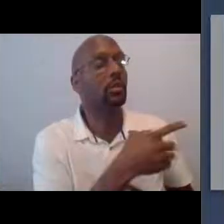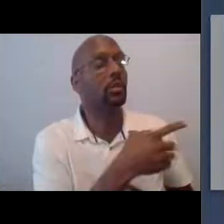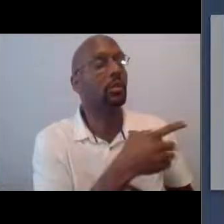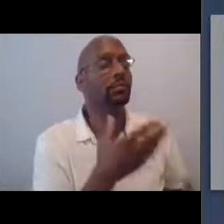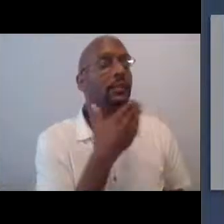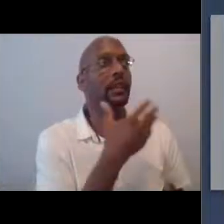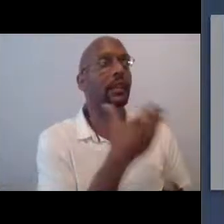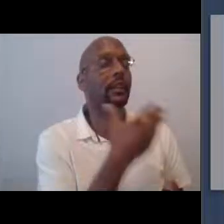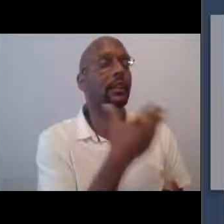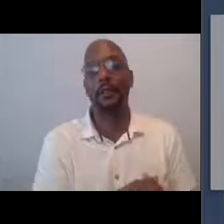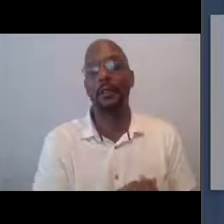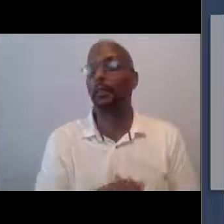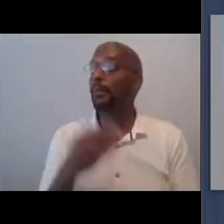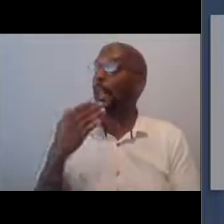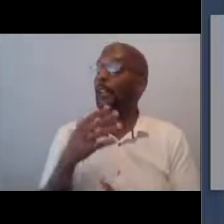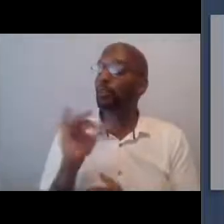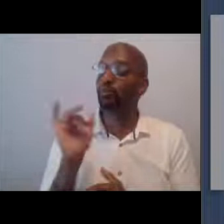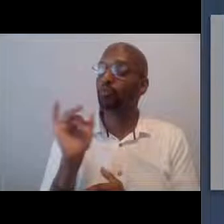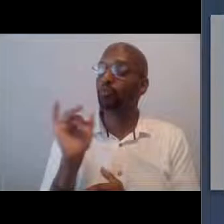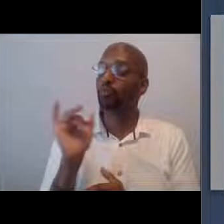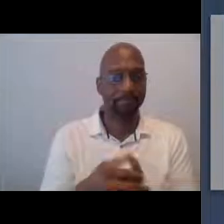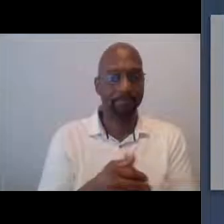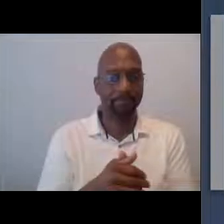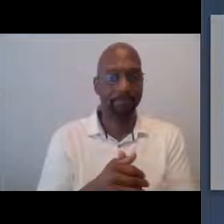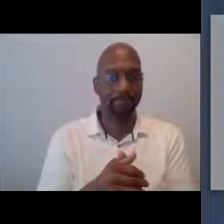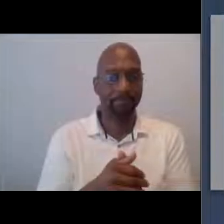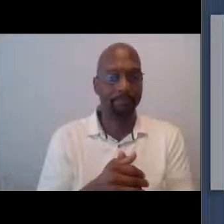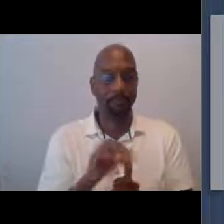Thank you. Do we have any other comments from commissioners?